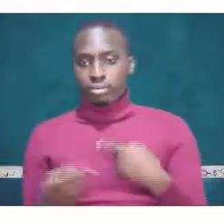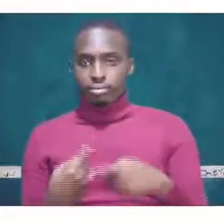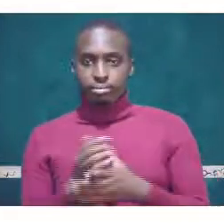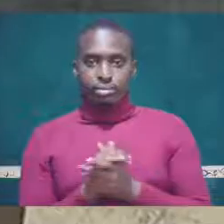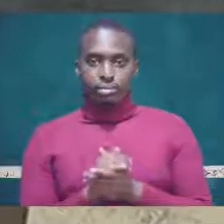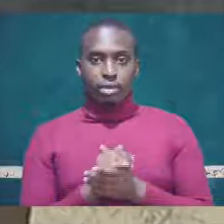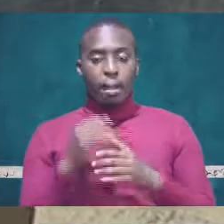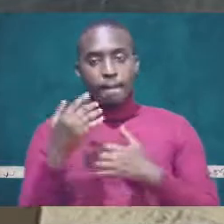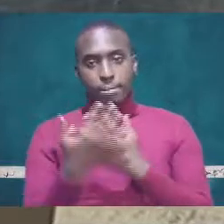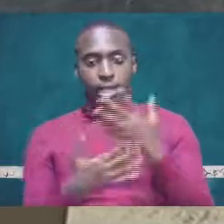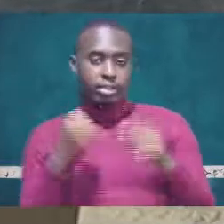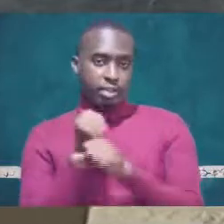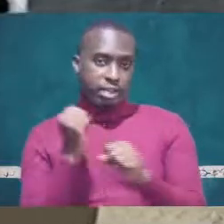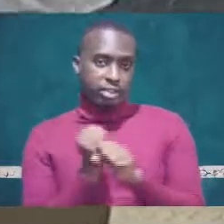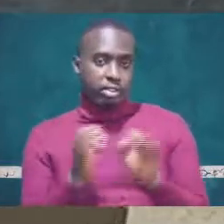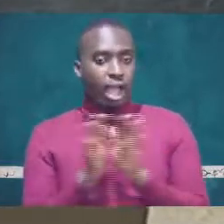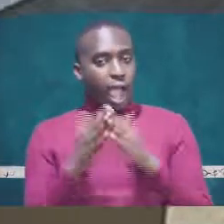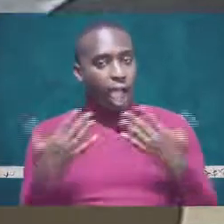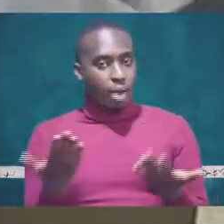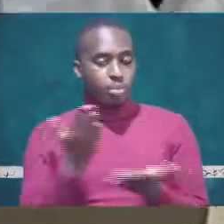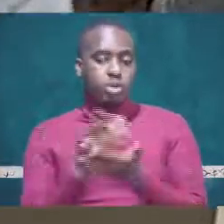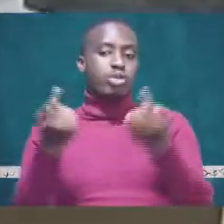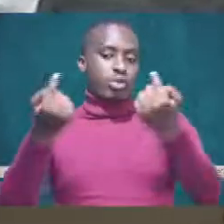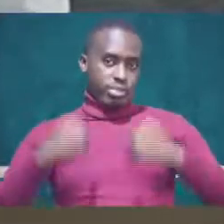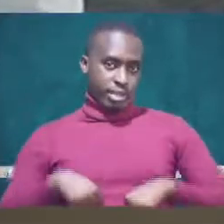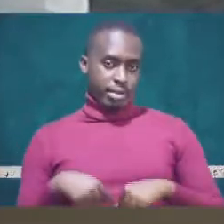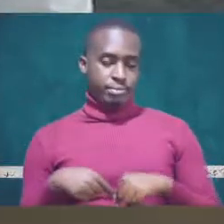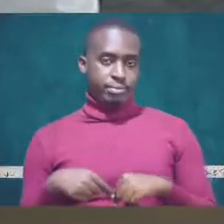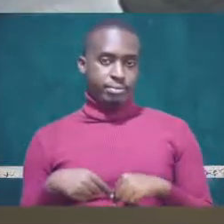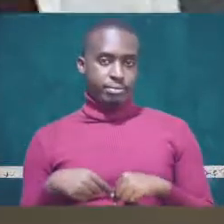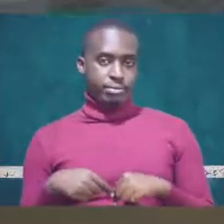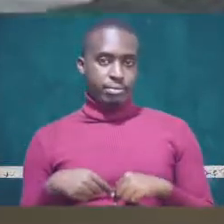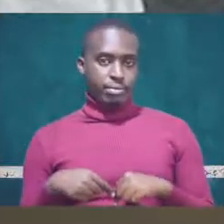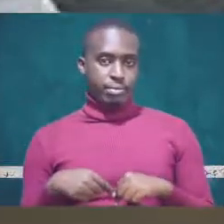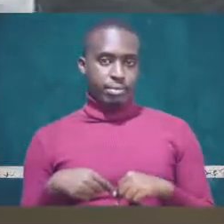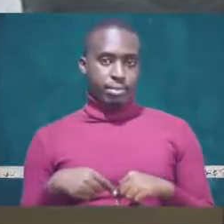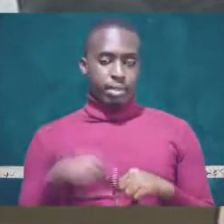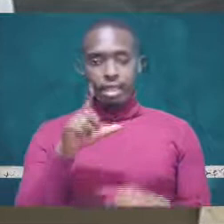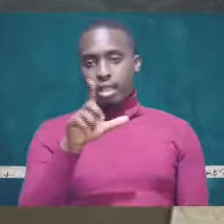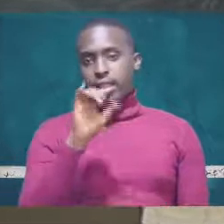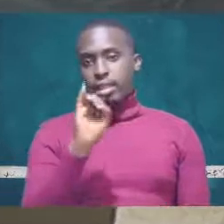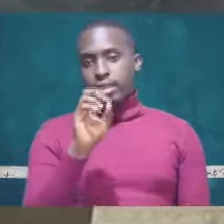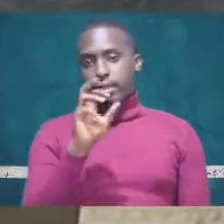How does the lymphatic system is able to bring back the lymph fluid